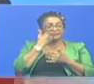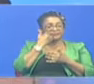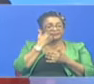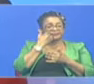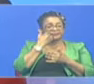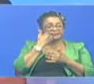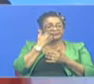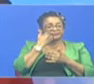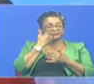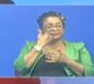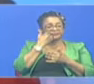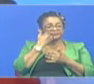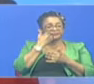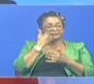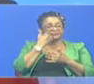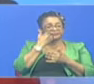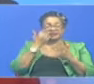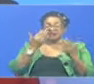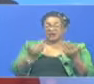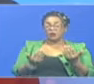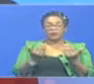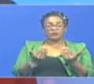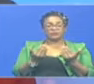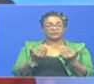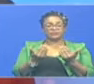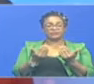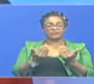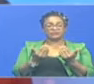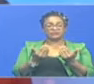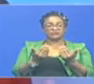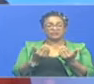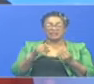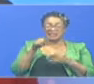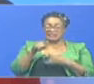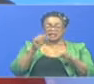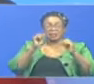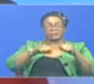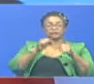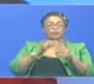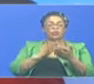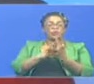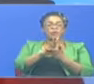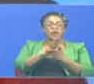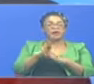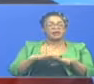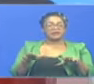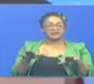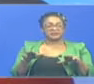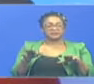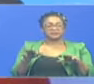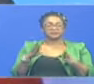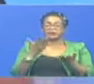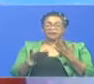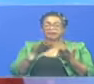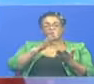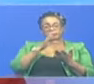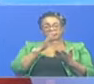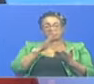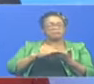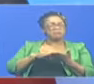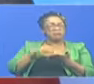And importation right now is largely going to come from land and maybe water, but mostly